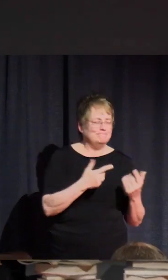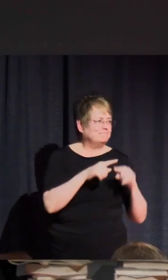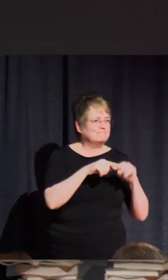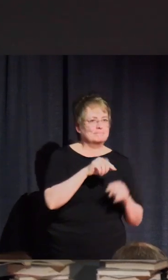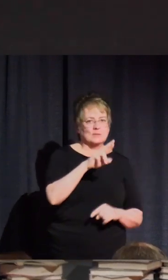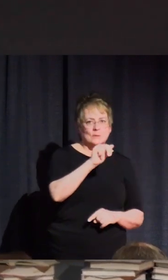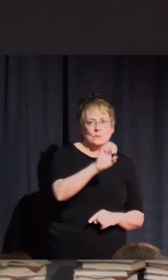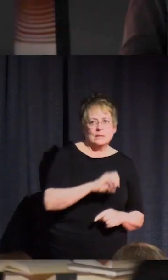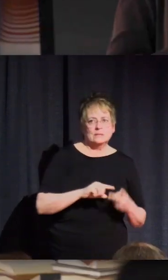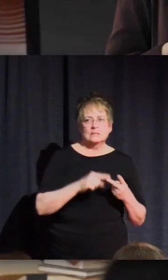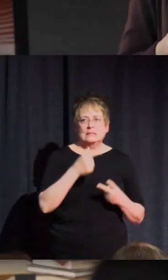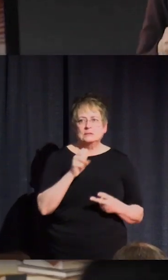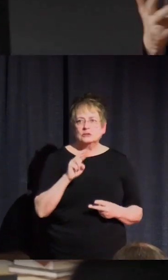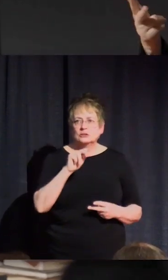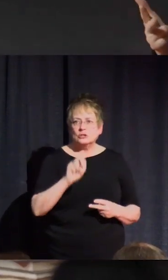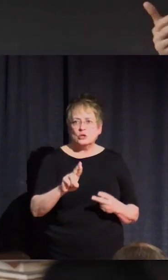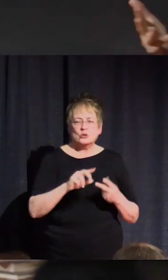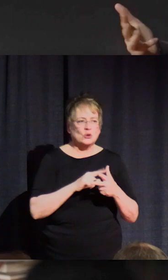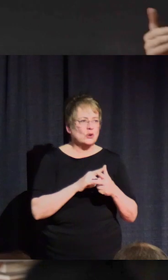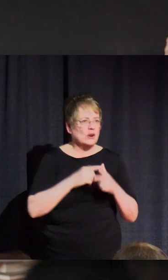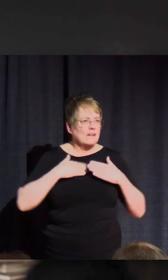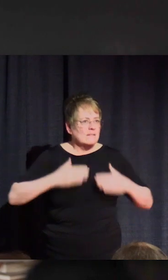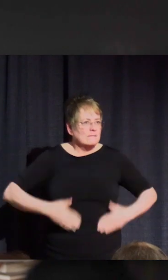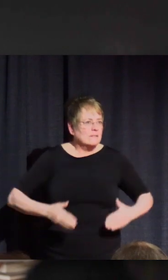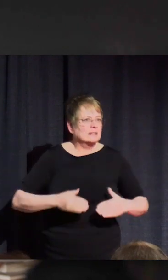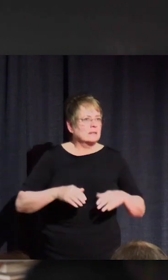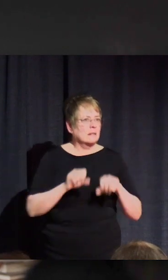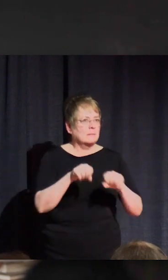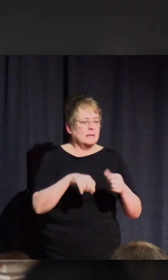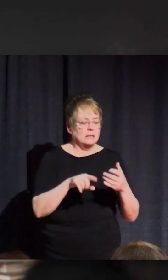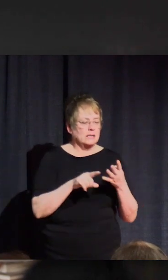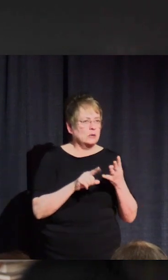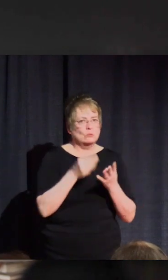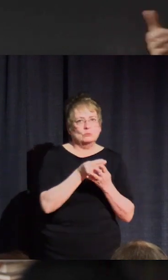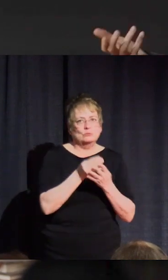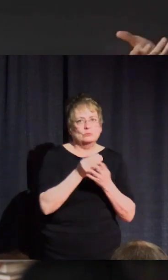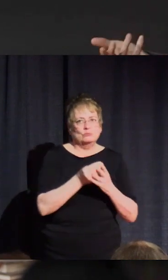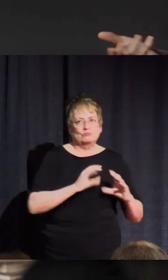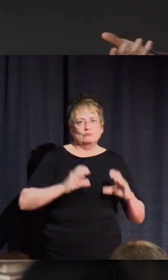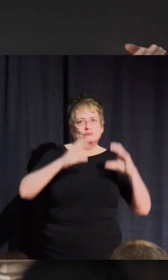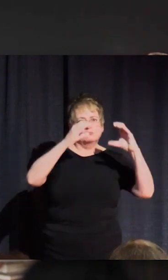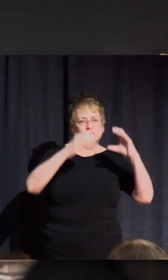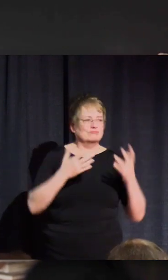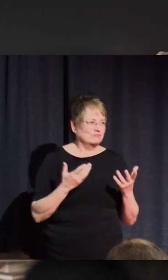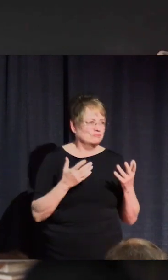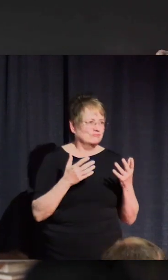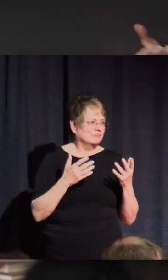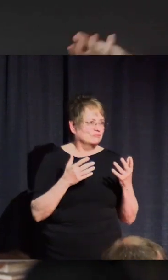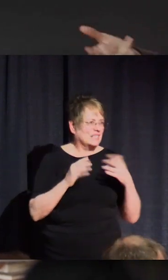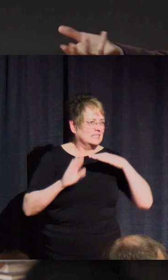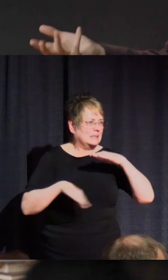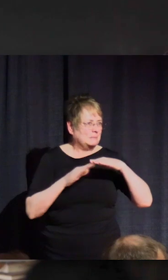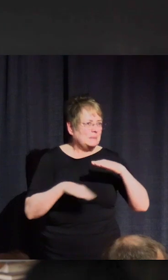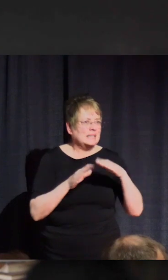race, gender, physical ability, or socioeconomic class. These are systemic issues,